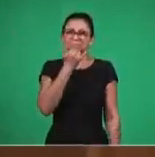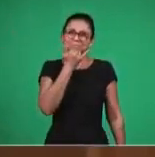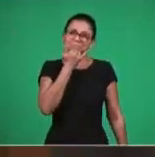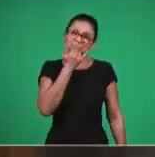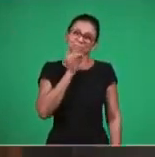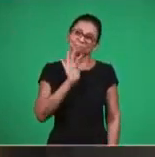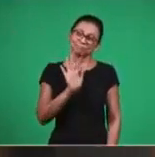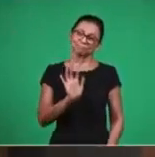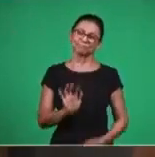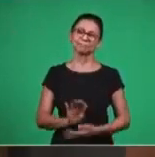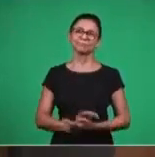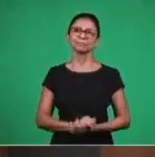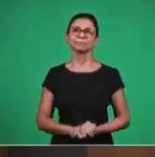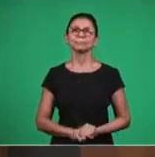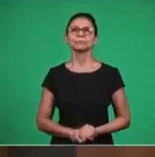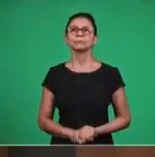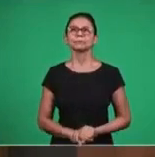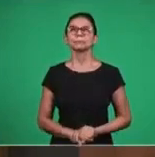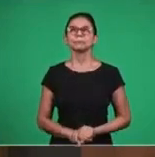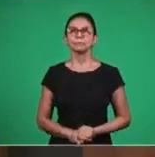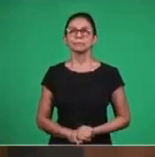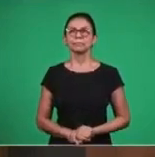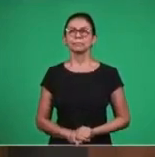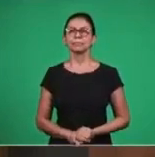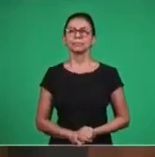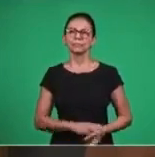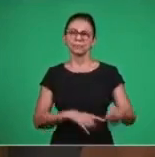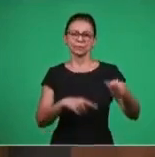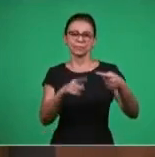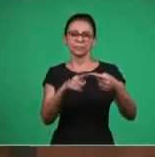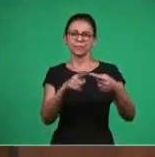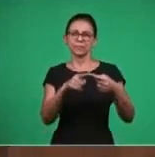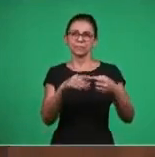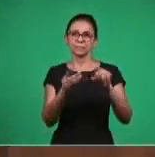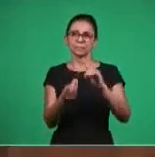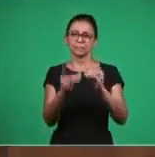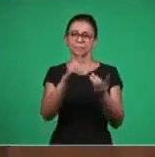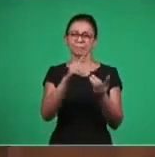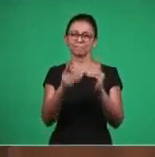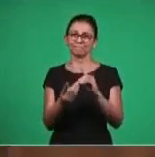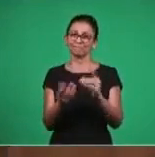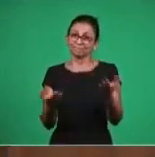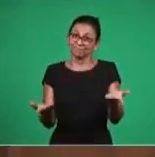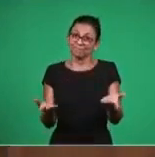man. So we have here, this is the first